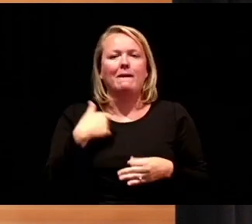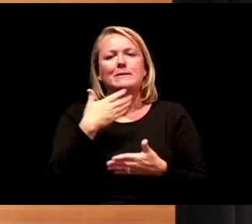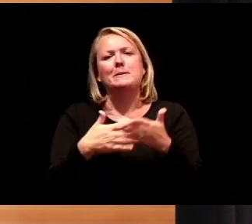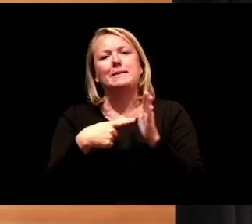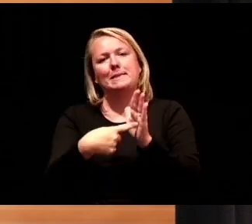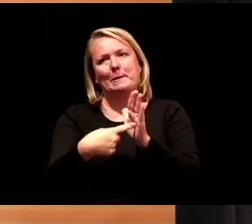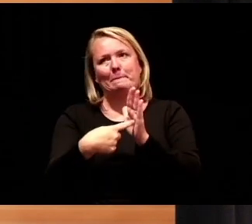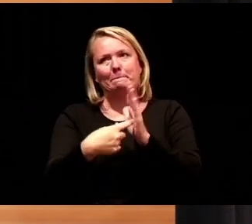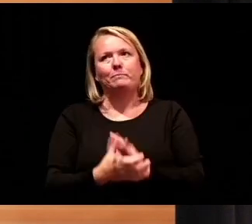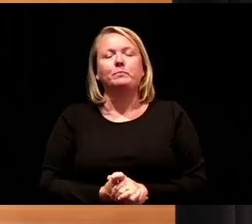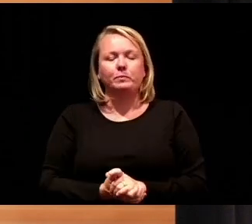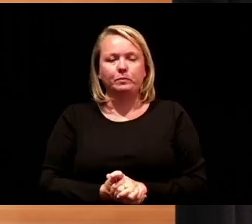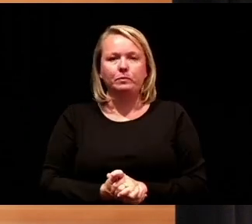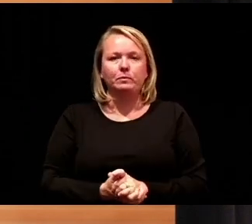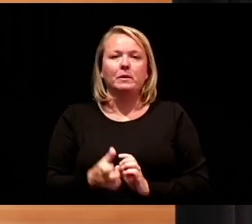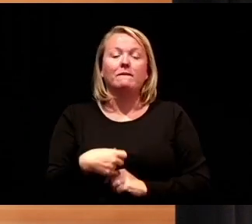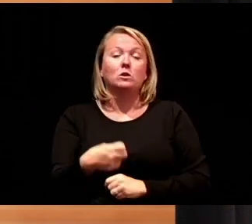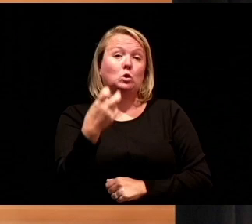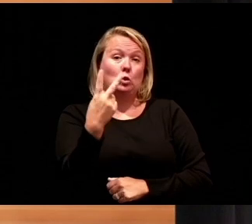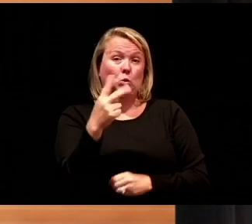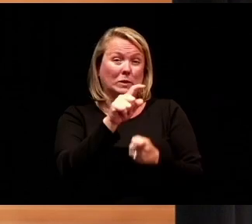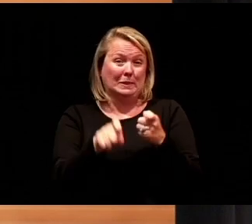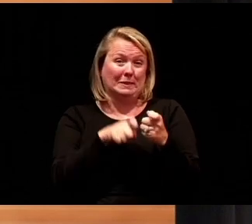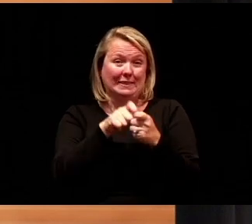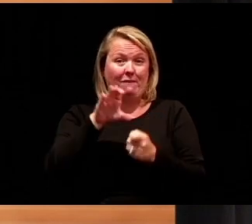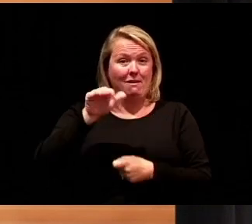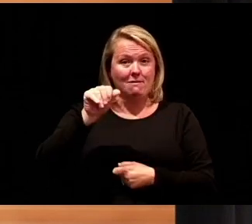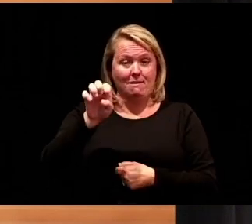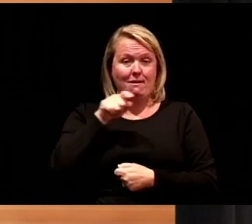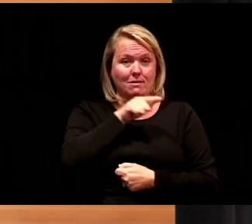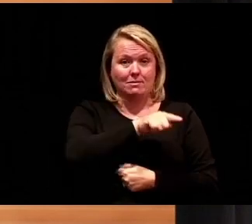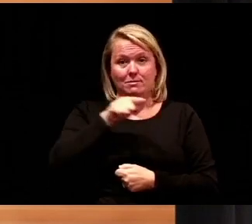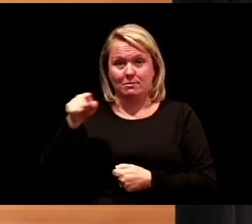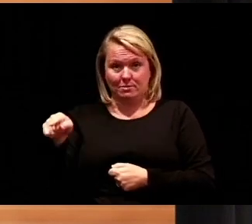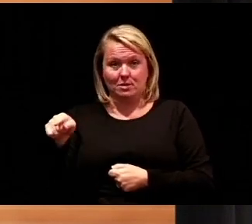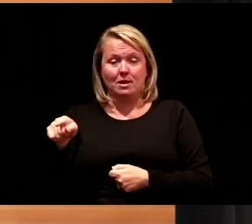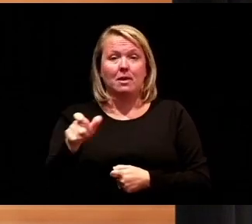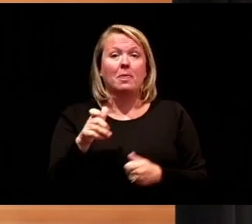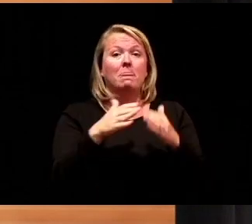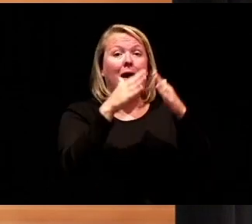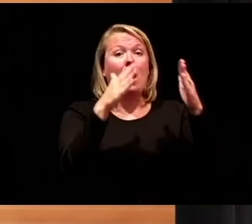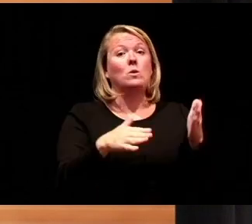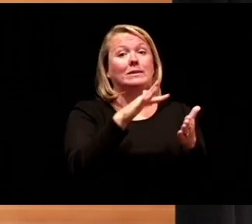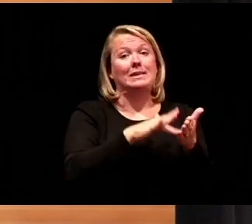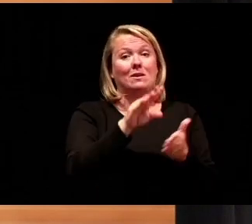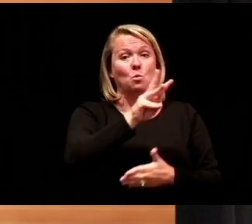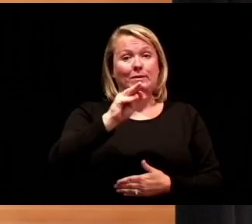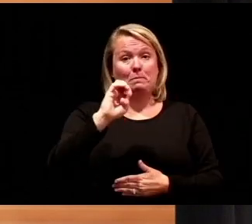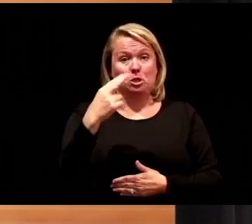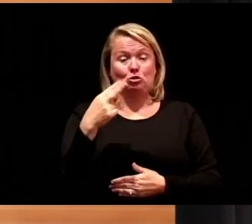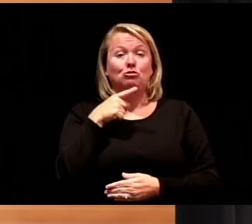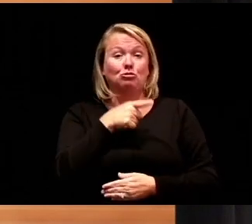the 4/5 rule, which I won't go into a lot of detail, but it is a tool that has been utilized especially in employment circumstances to say, is